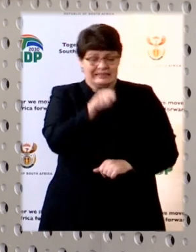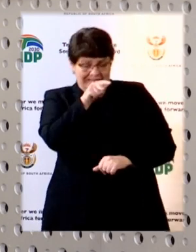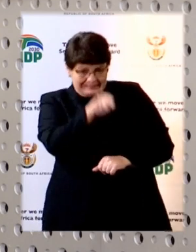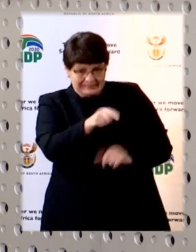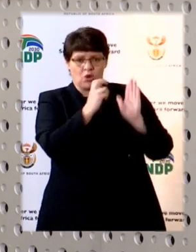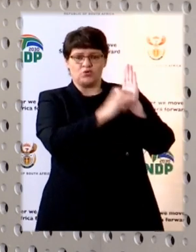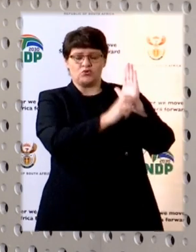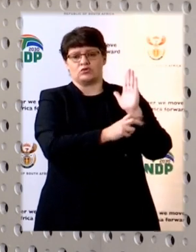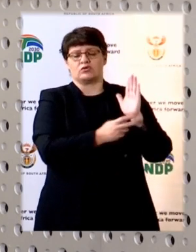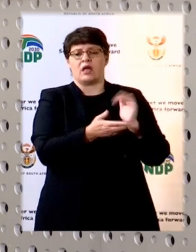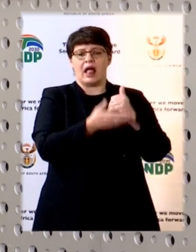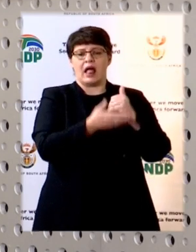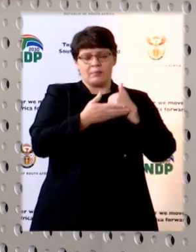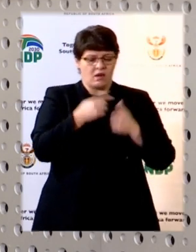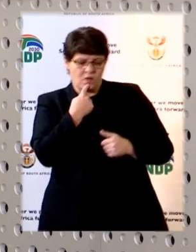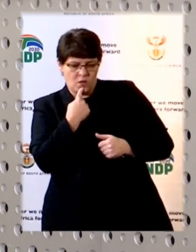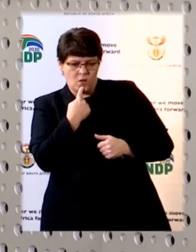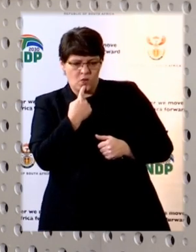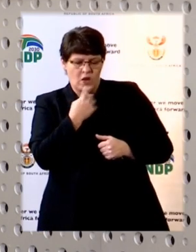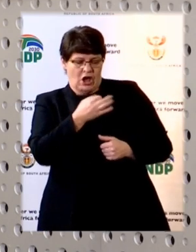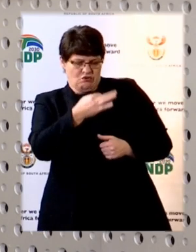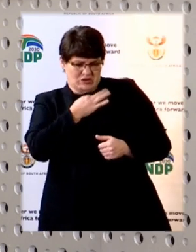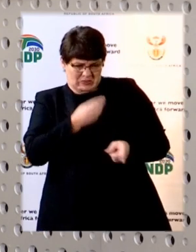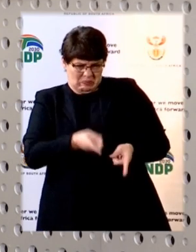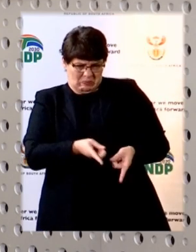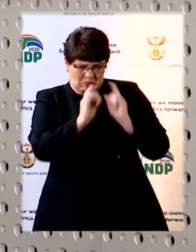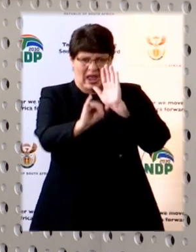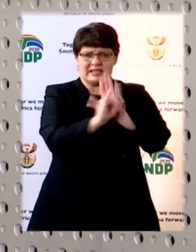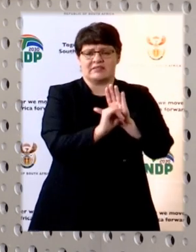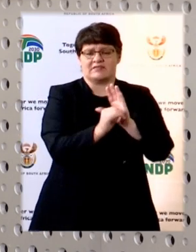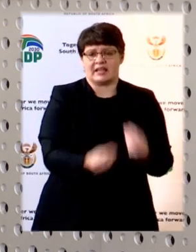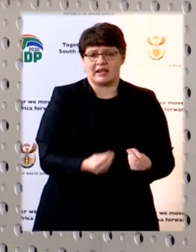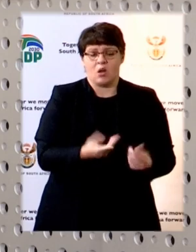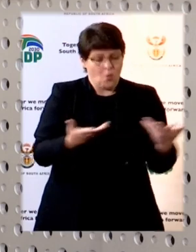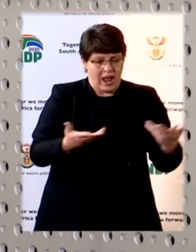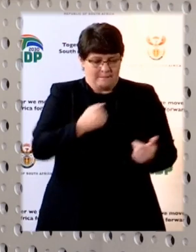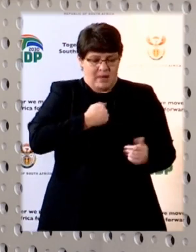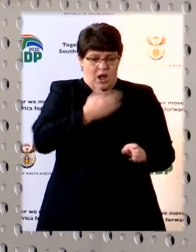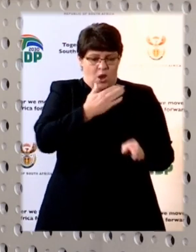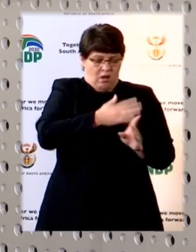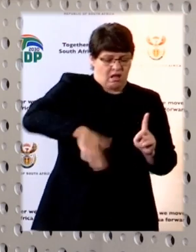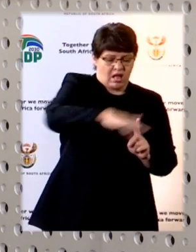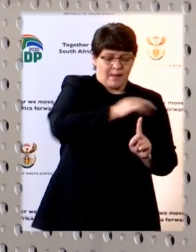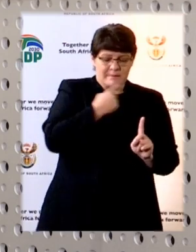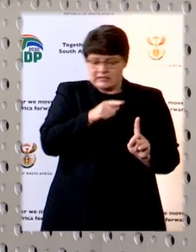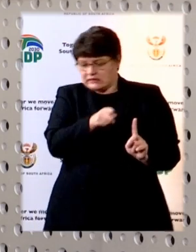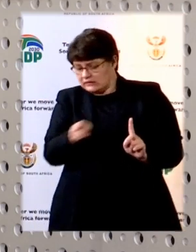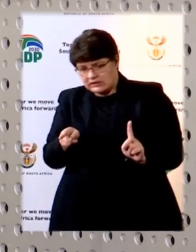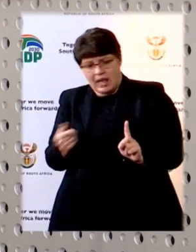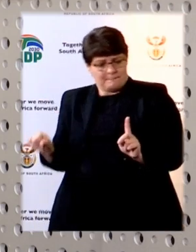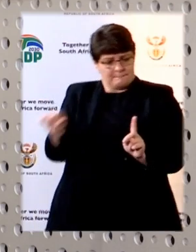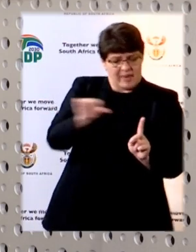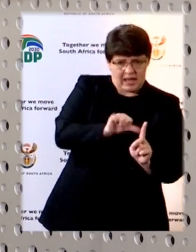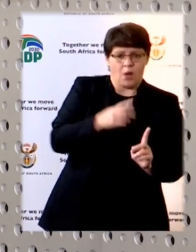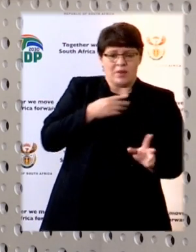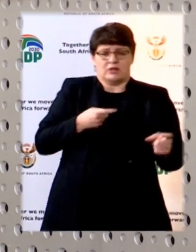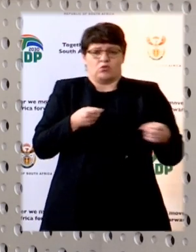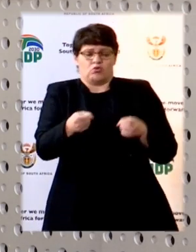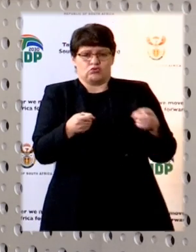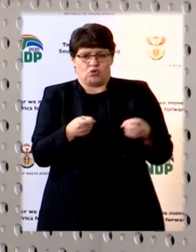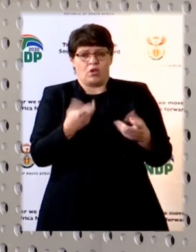help employers identify risk level in the workplace and to determine what appropriate control measures